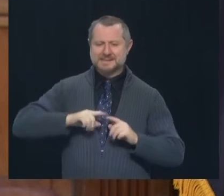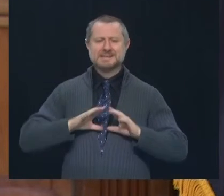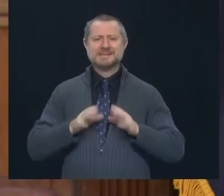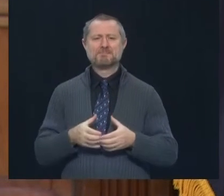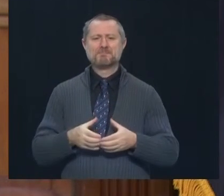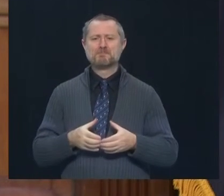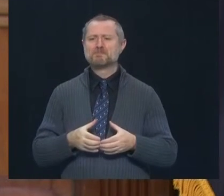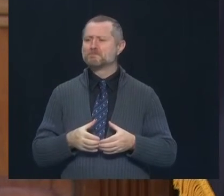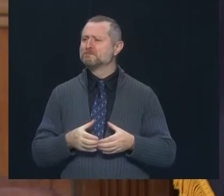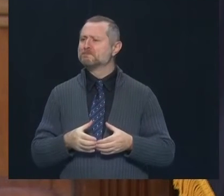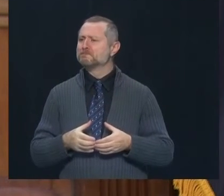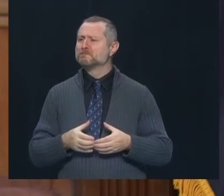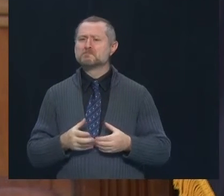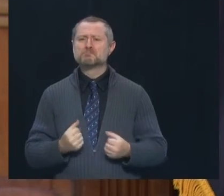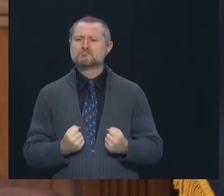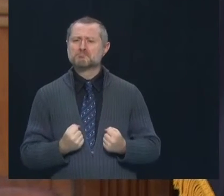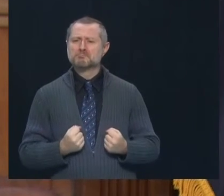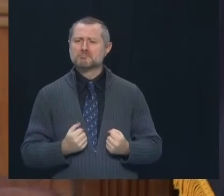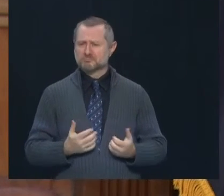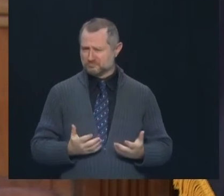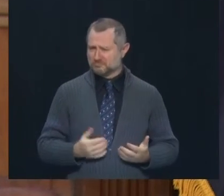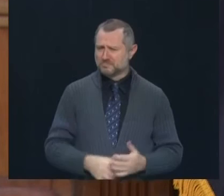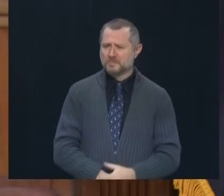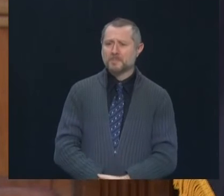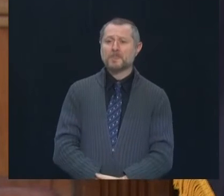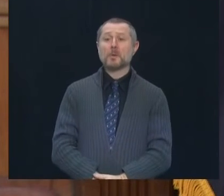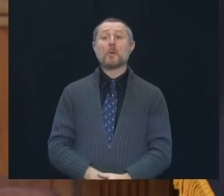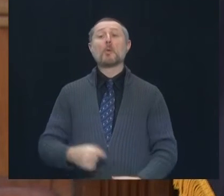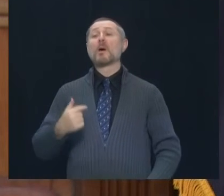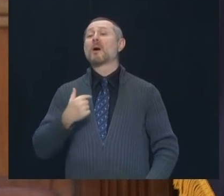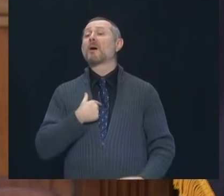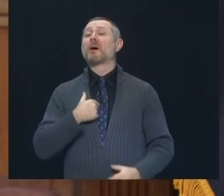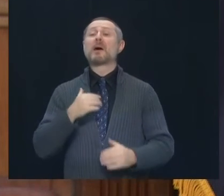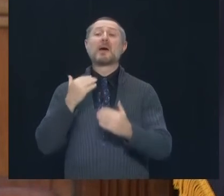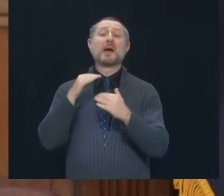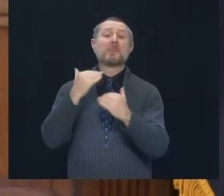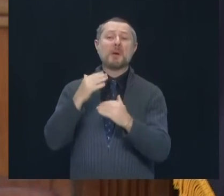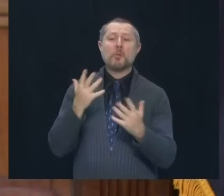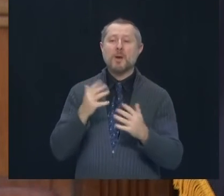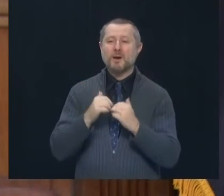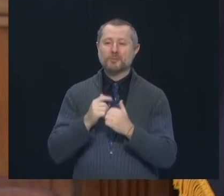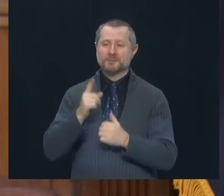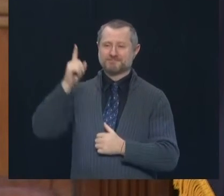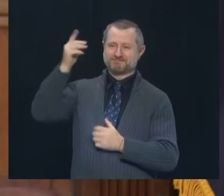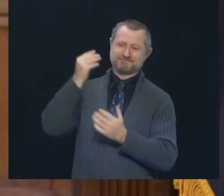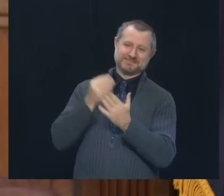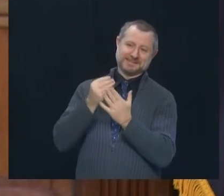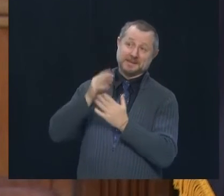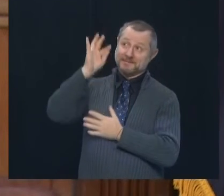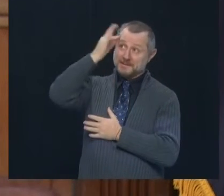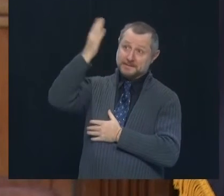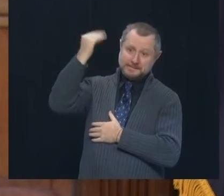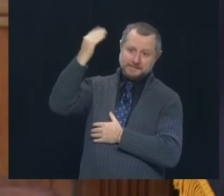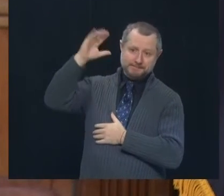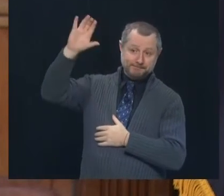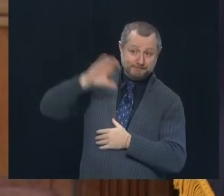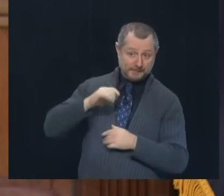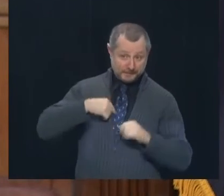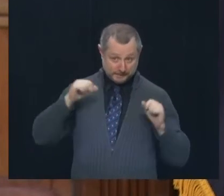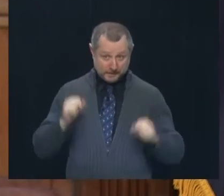We're limited by the amount of federal funding we get. Can I deploy the National Guard?